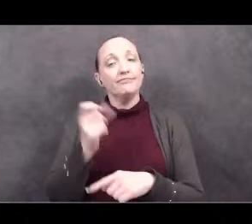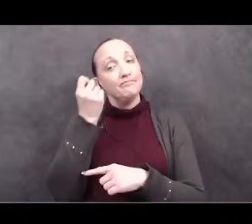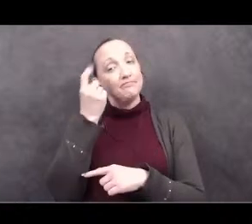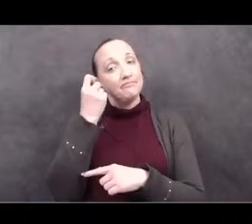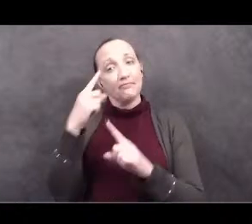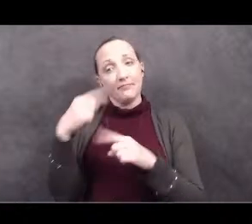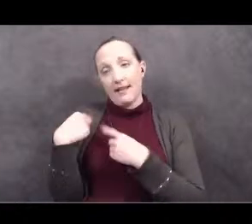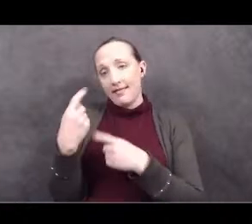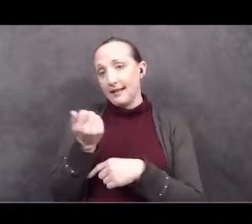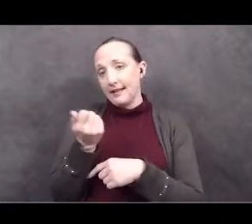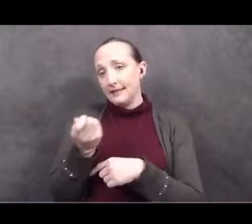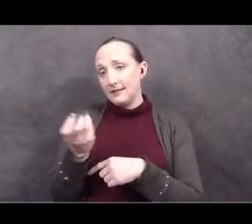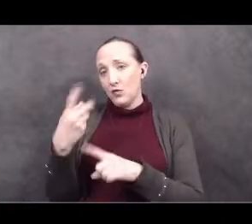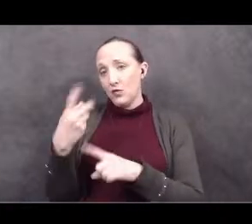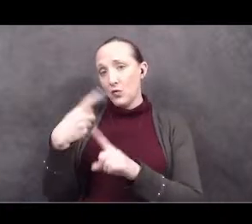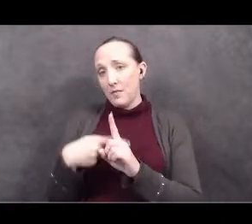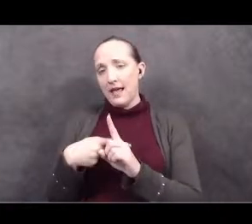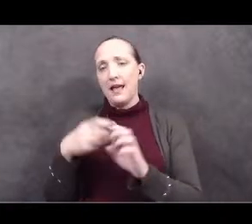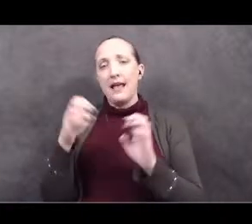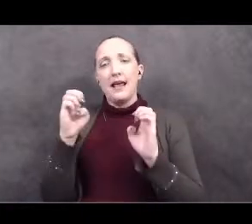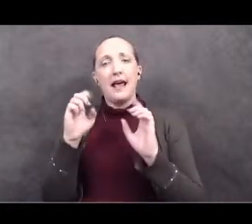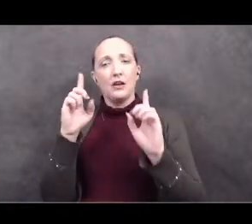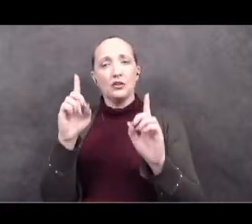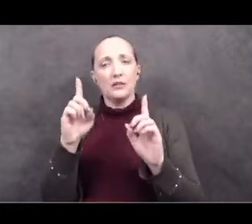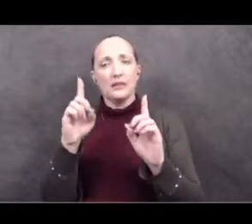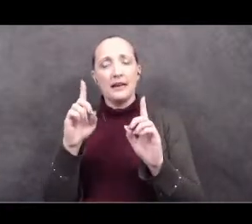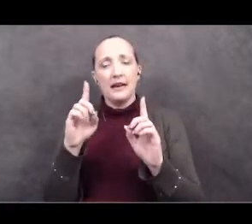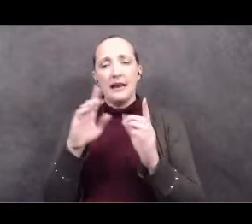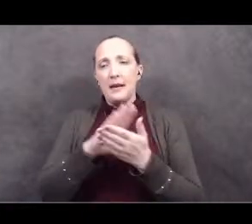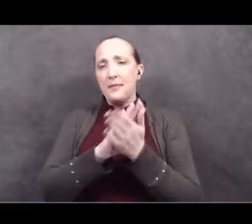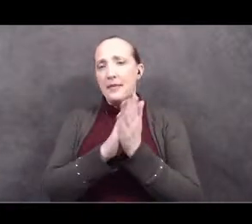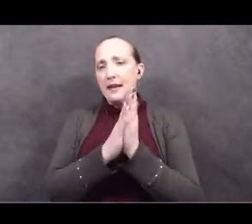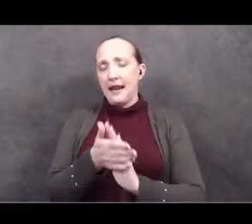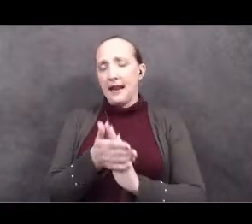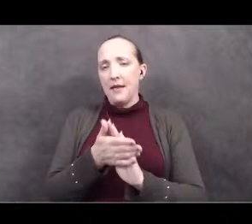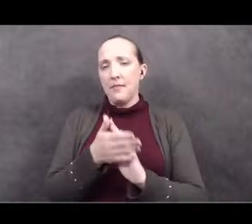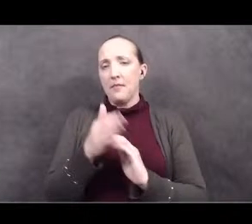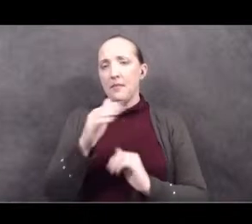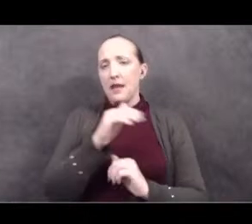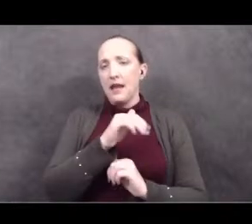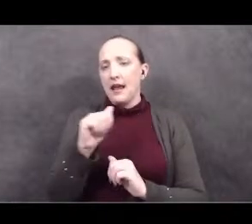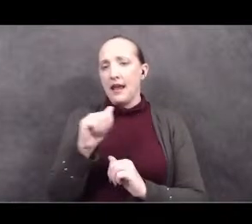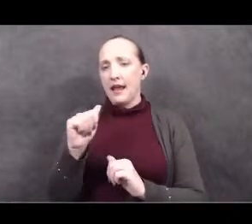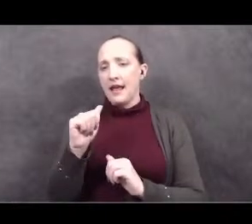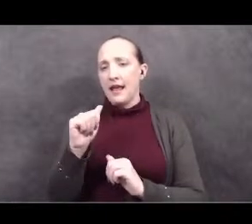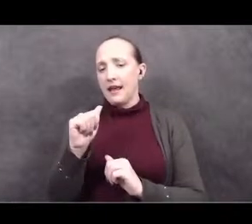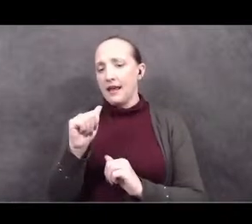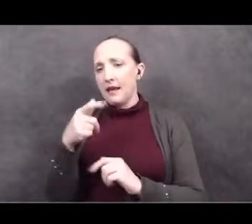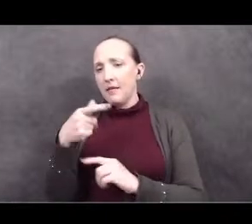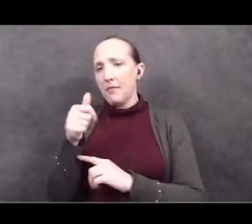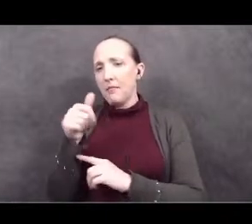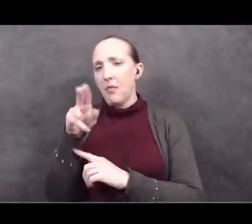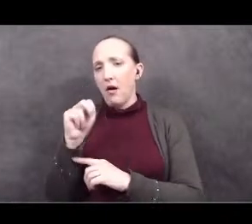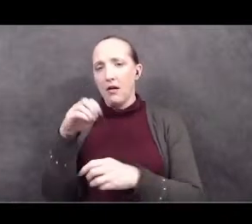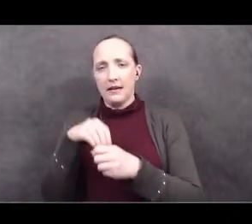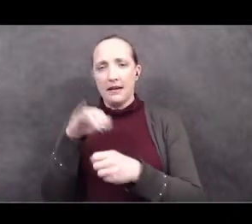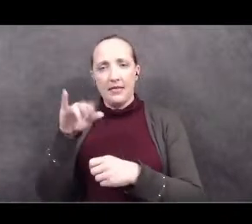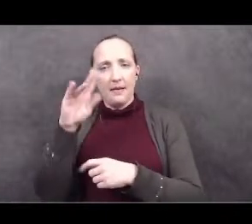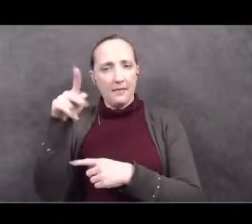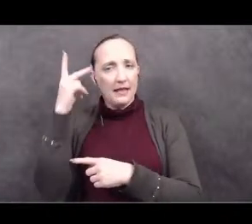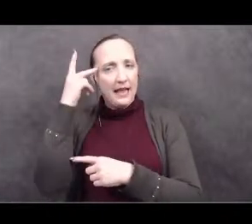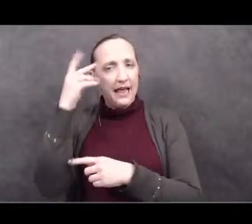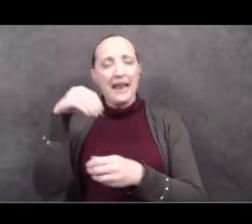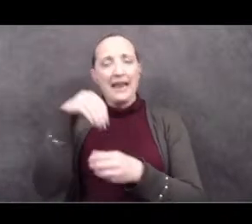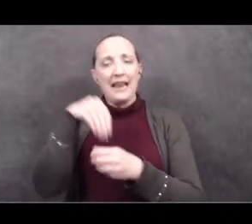months the Educators became the pond in the political Arena and they T to imperson teaching